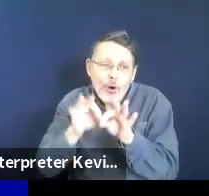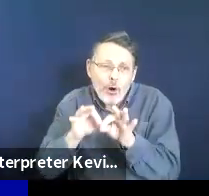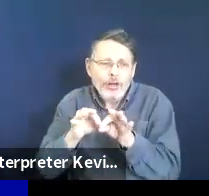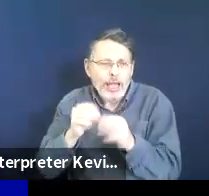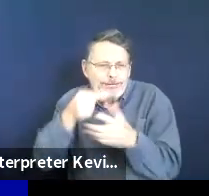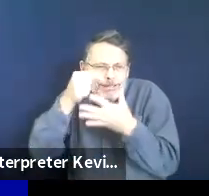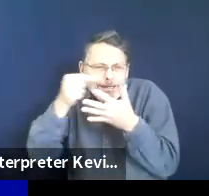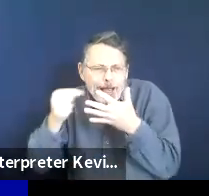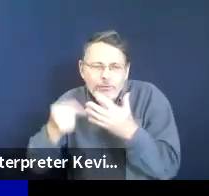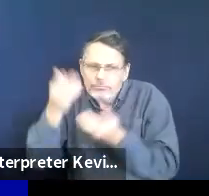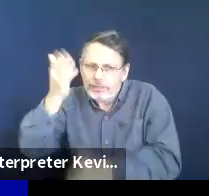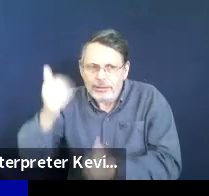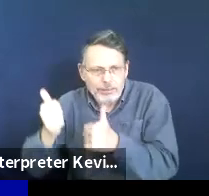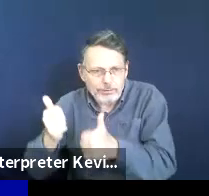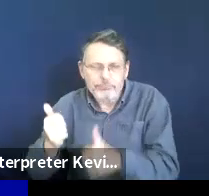detailed presentation.